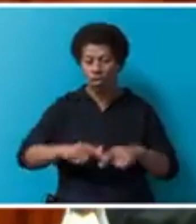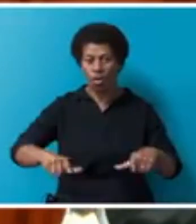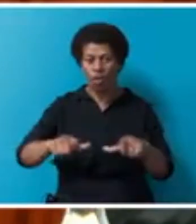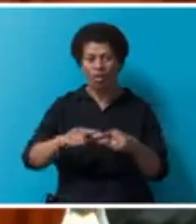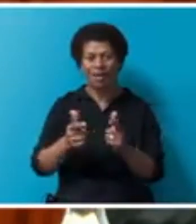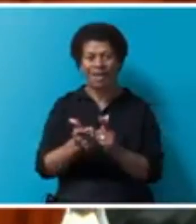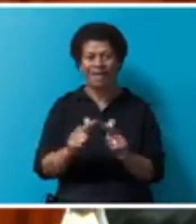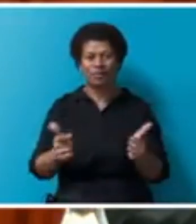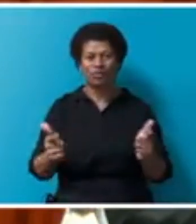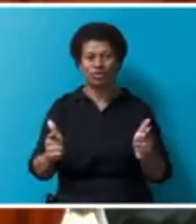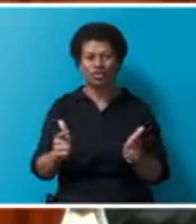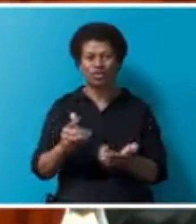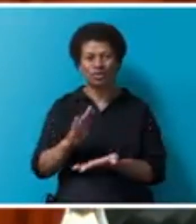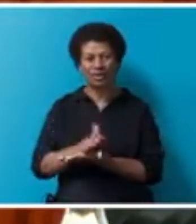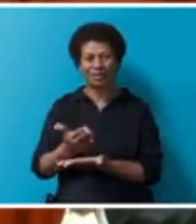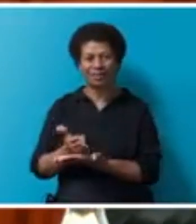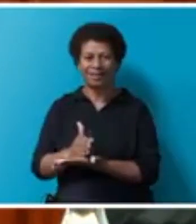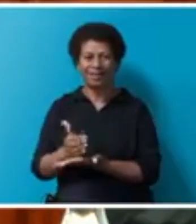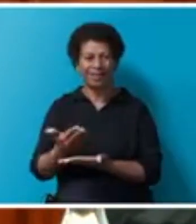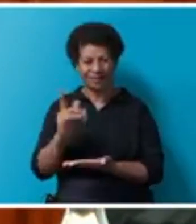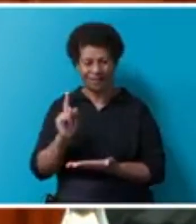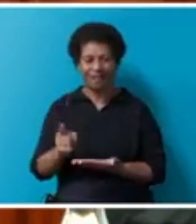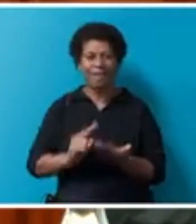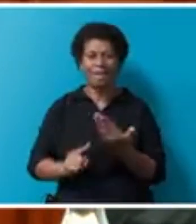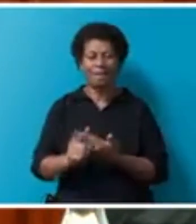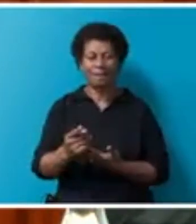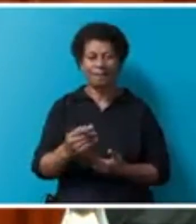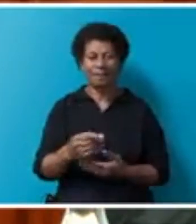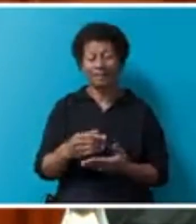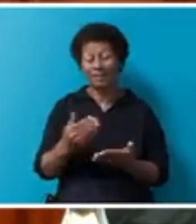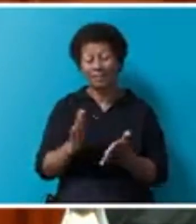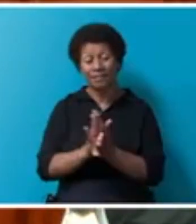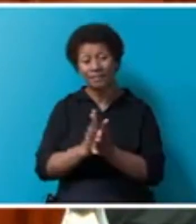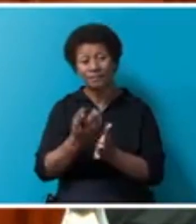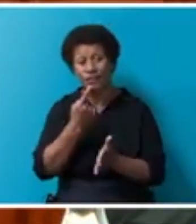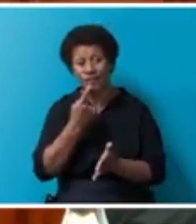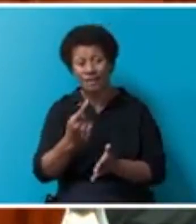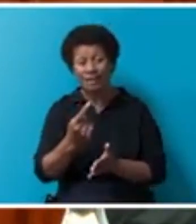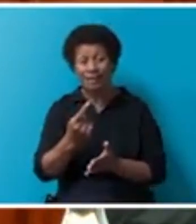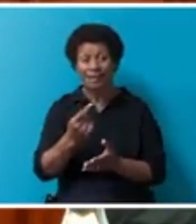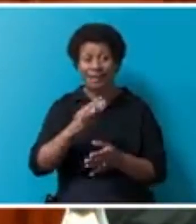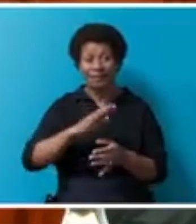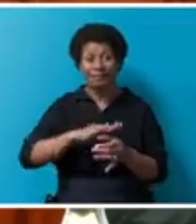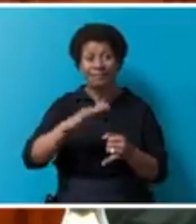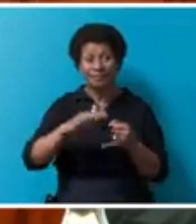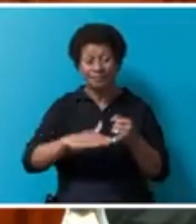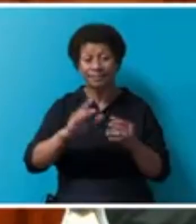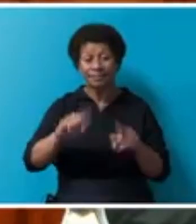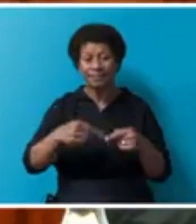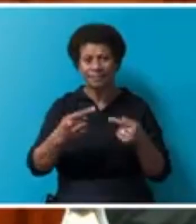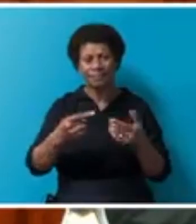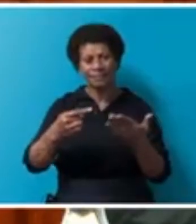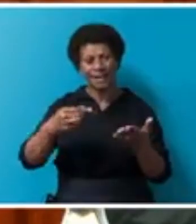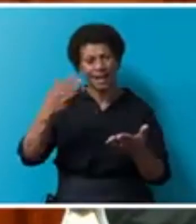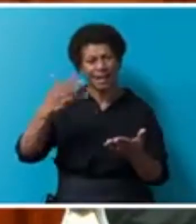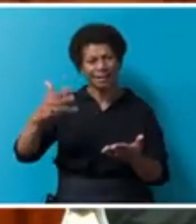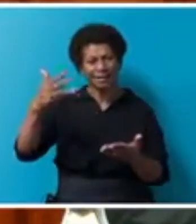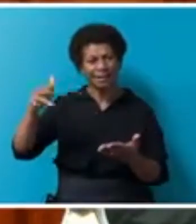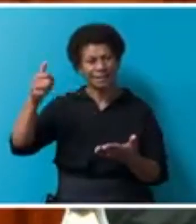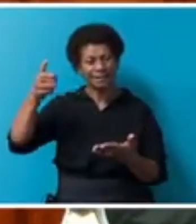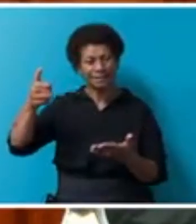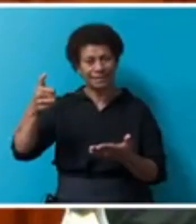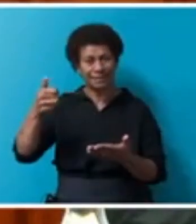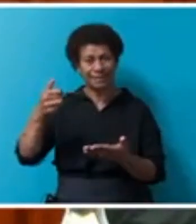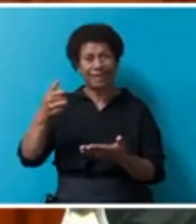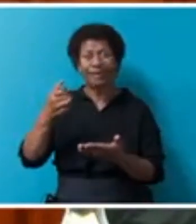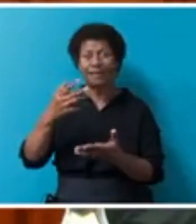languages. Mr. Speaker, sir, I'm pleased to say that the final report on the review of the Education Act 1966 was officially handed over